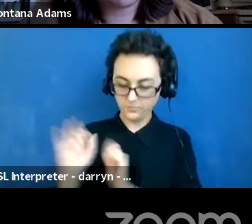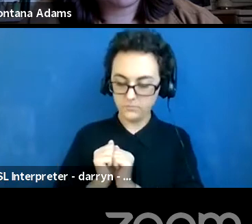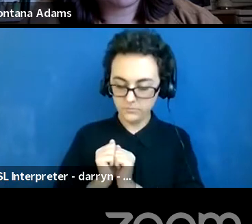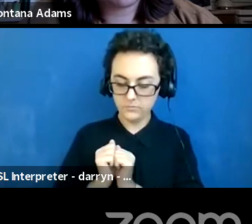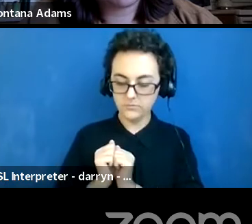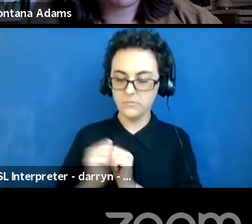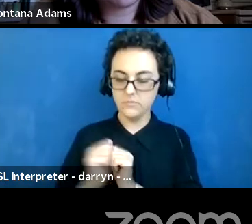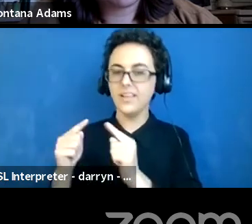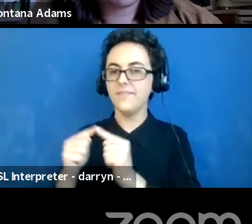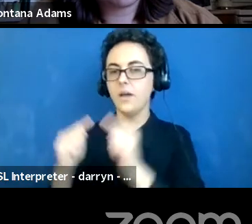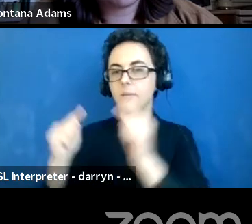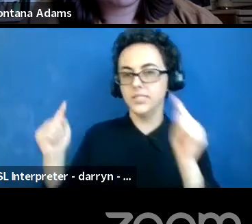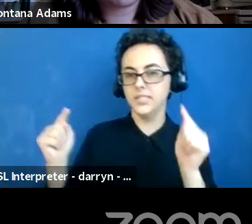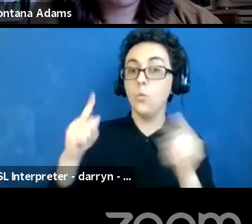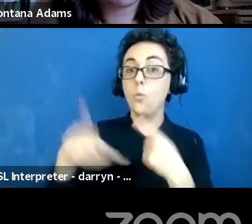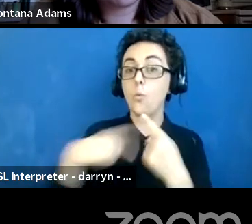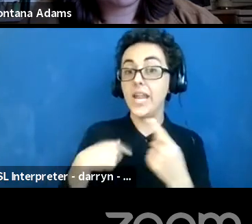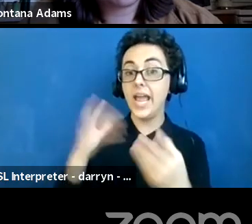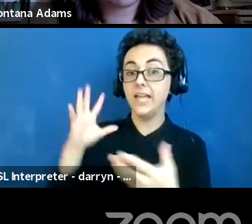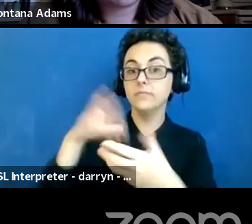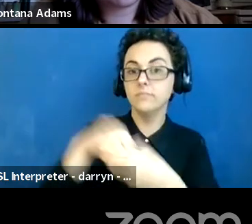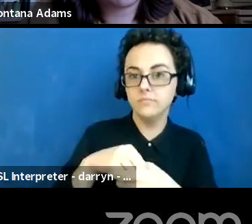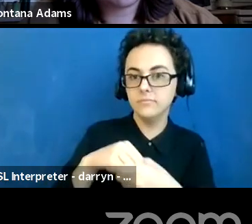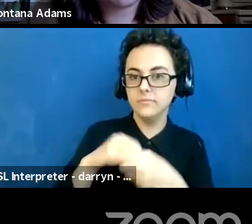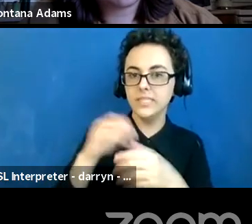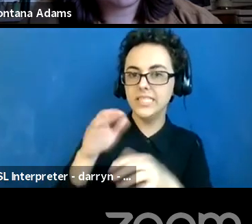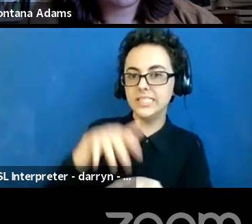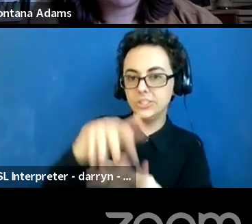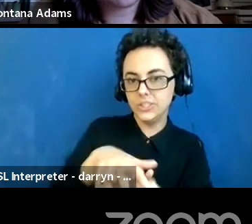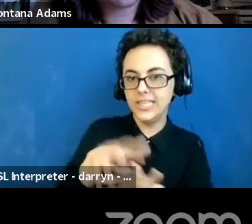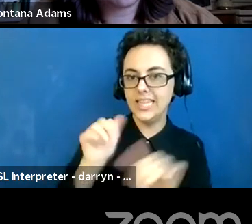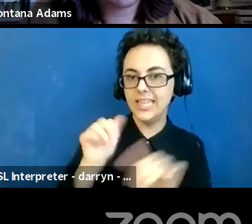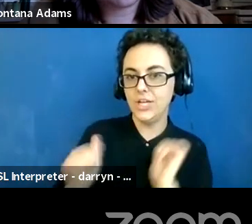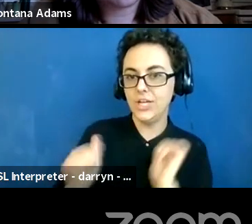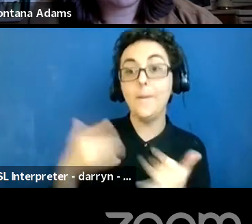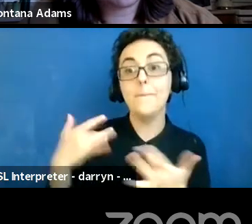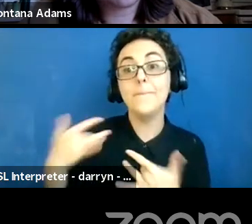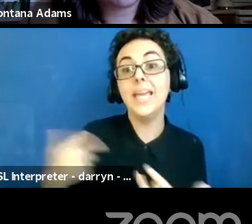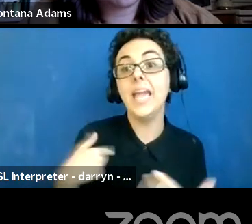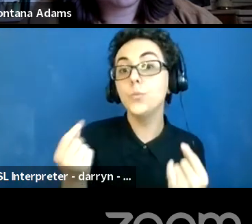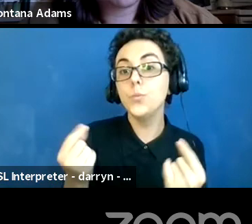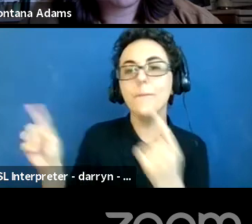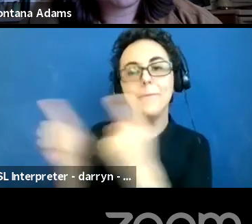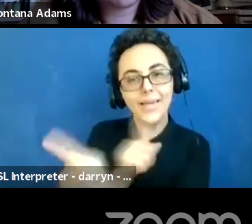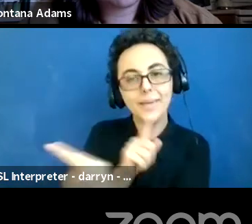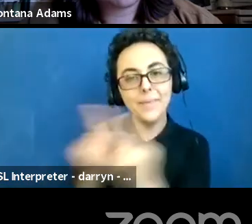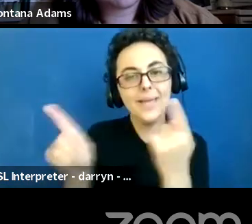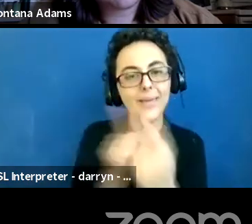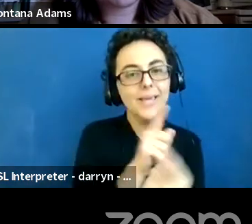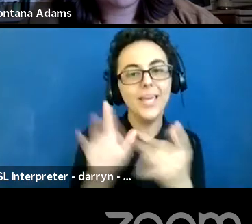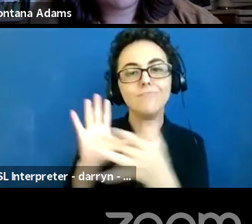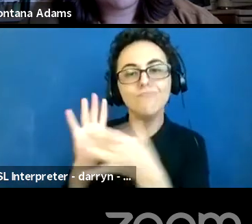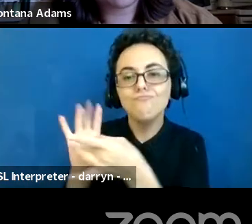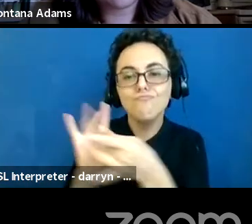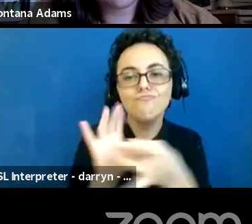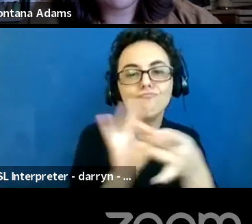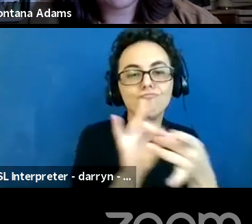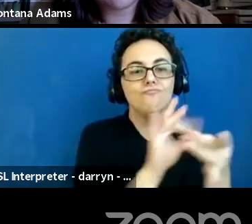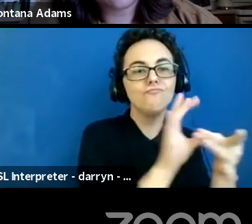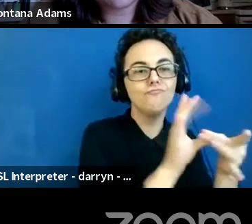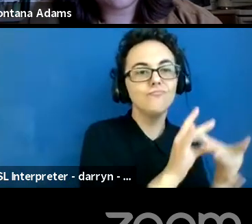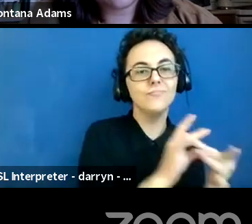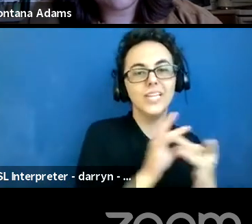theater, I meet people, and those people I continue to have relationships with again and again, stronger